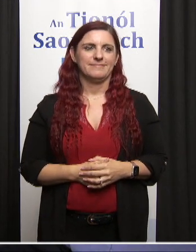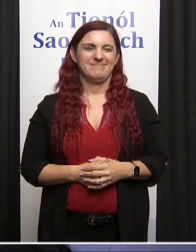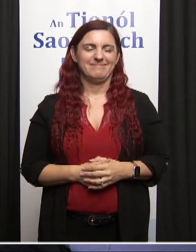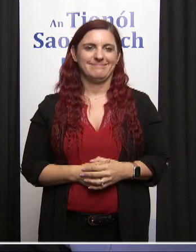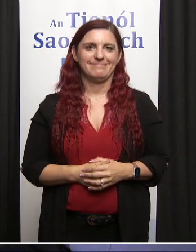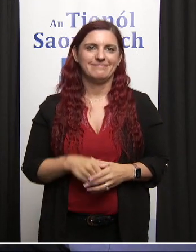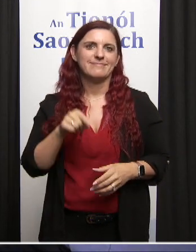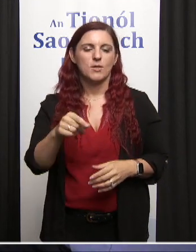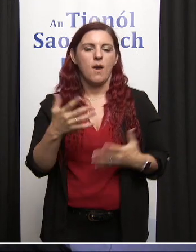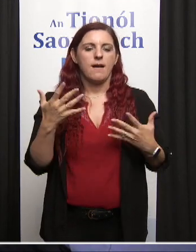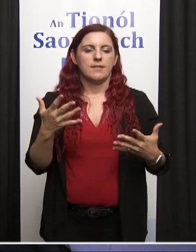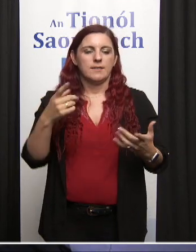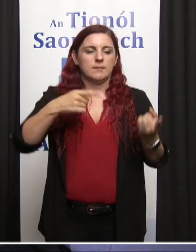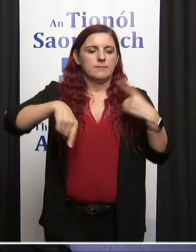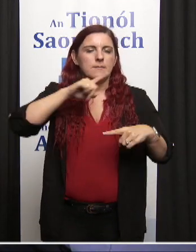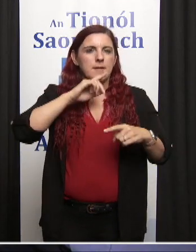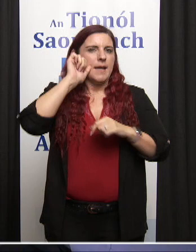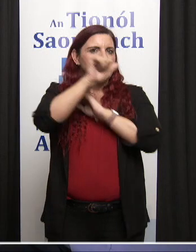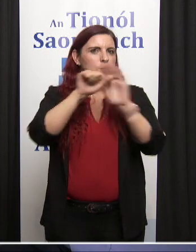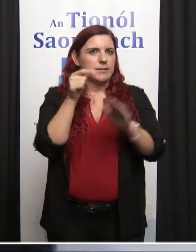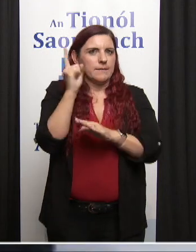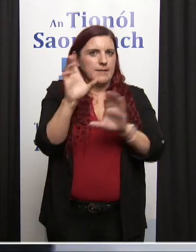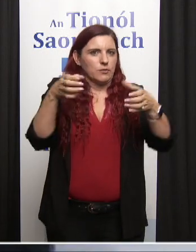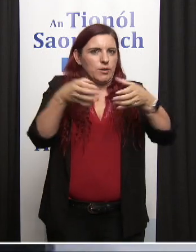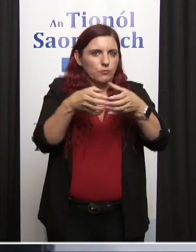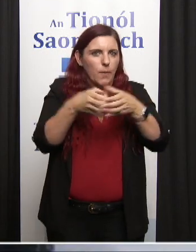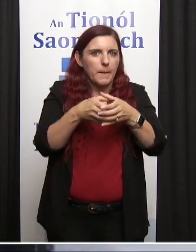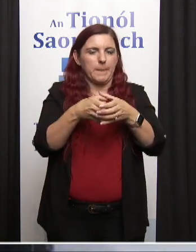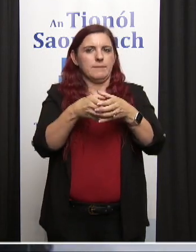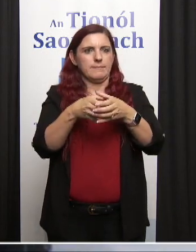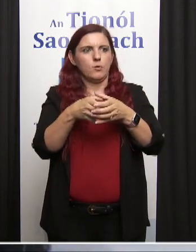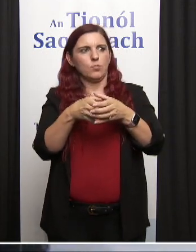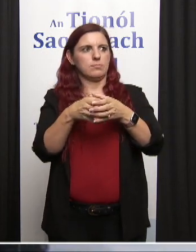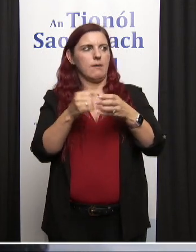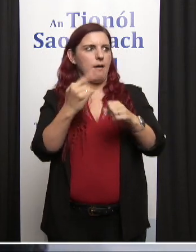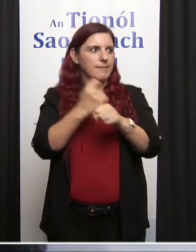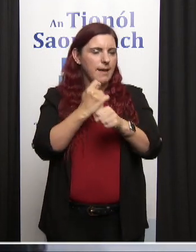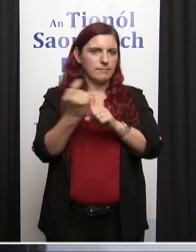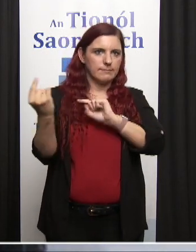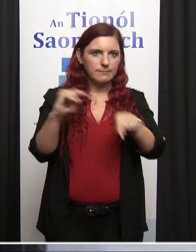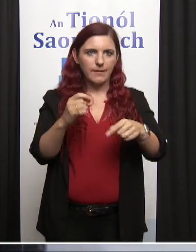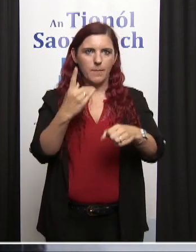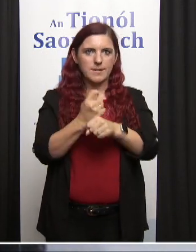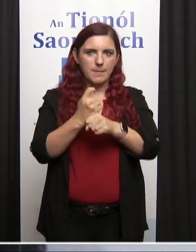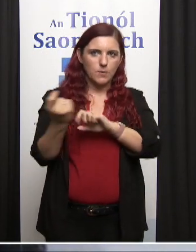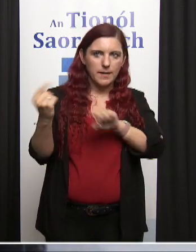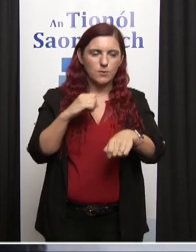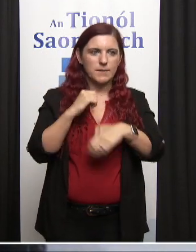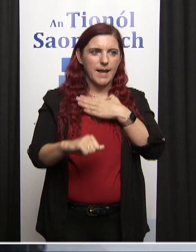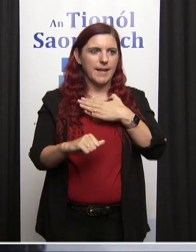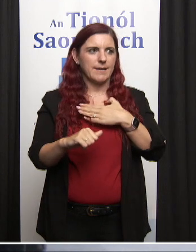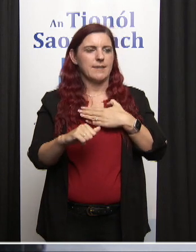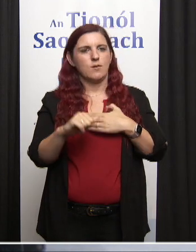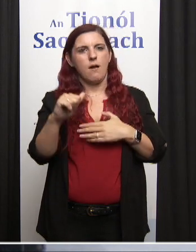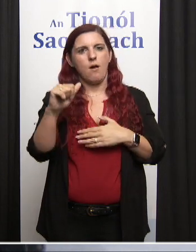To our expert advisory group, again, who gave up their time to be with us this afternoon, all day. Derek Breed,